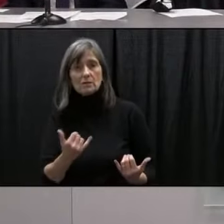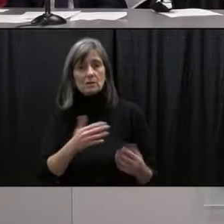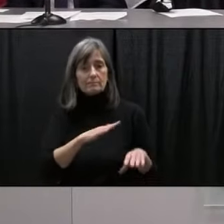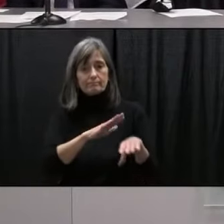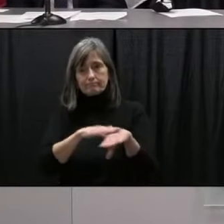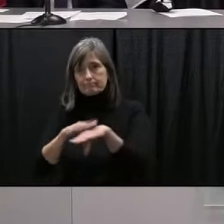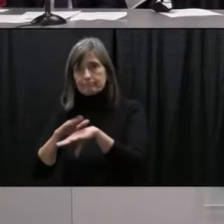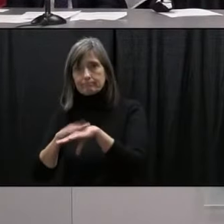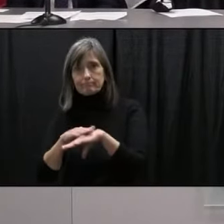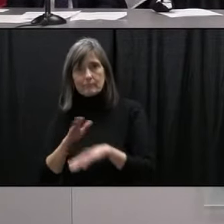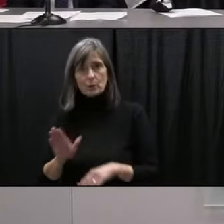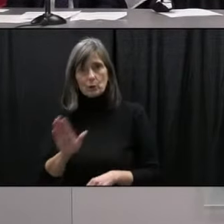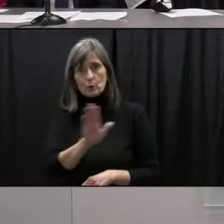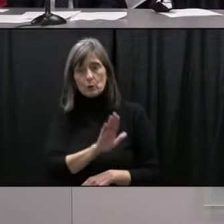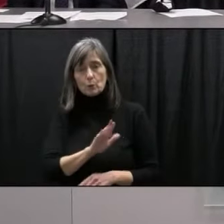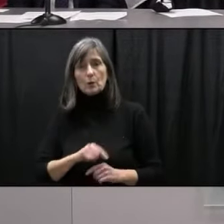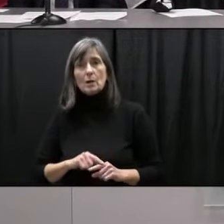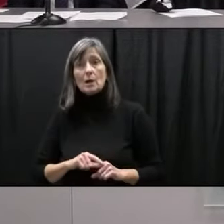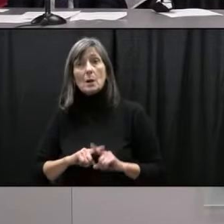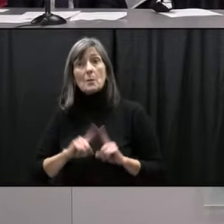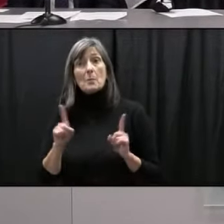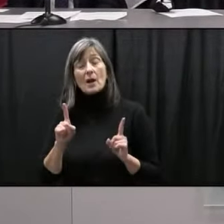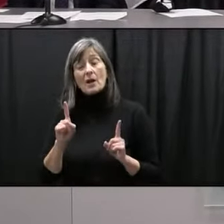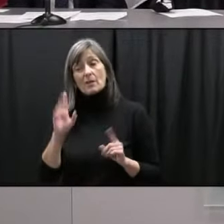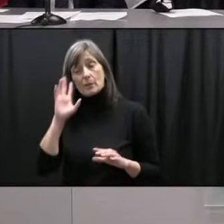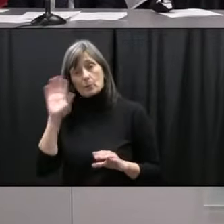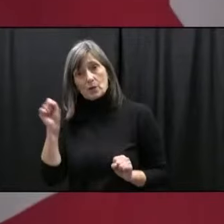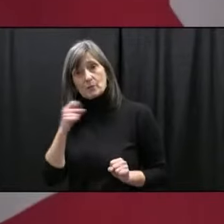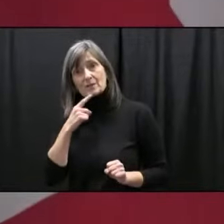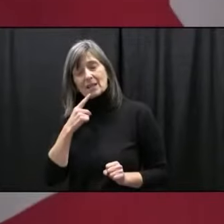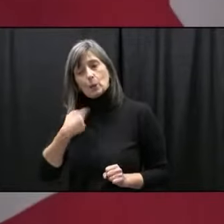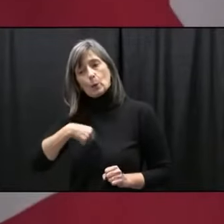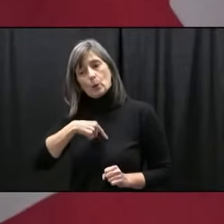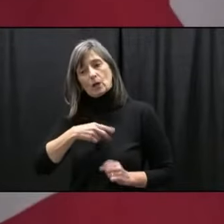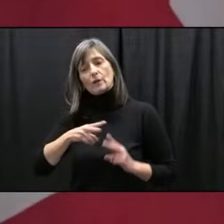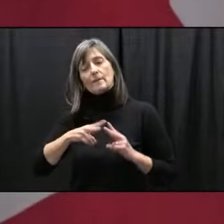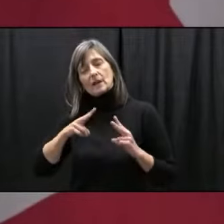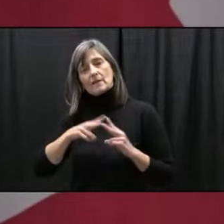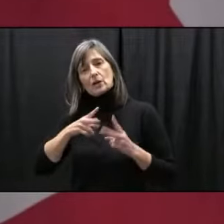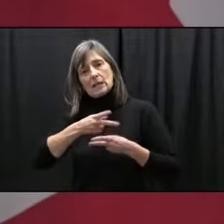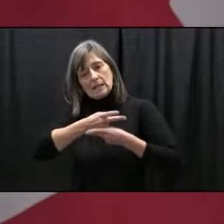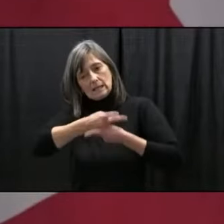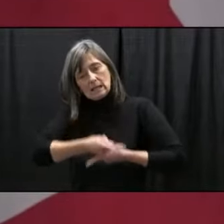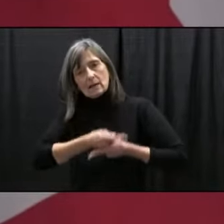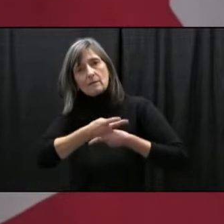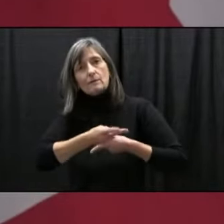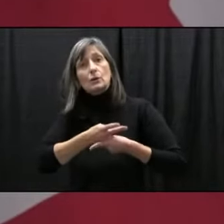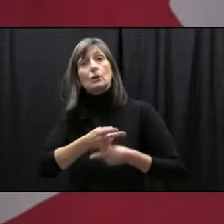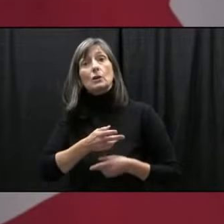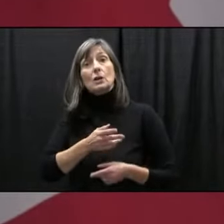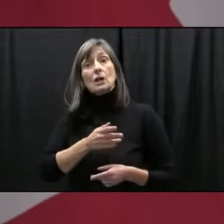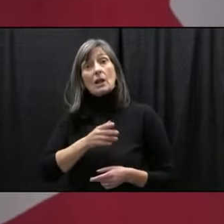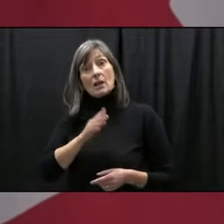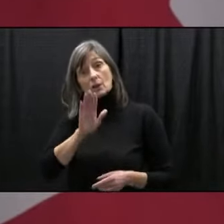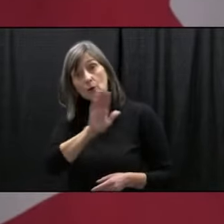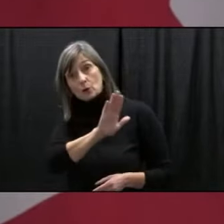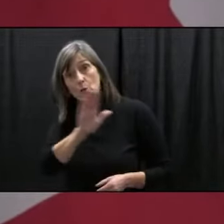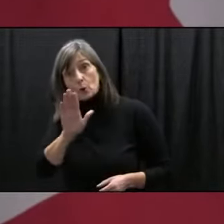But as the Premier said, we're doing this out of an abundance of caution. Again, we have no reason to believe that any information has